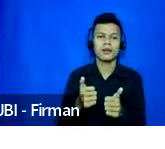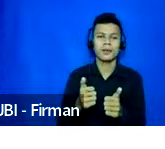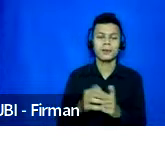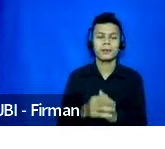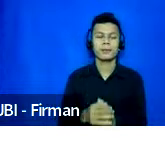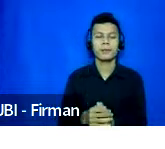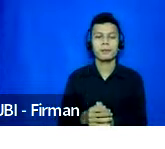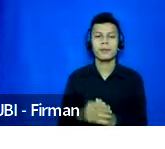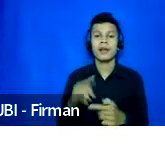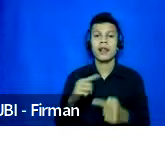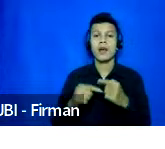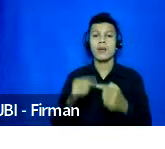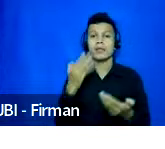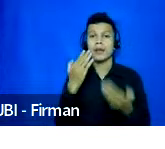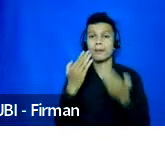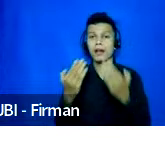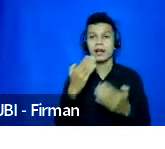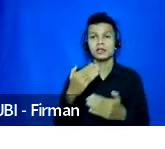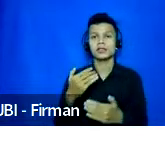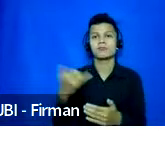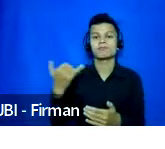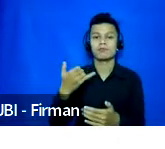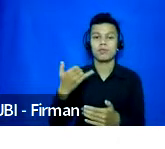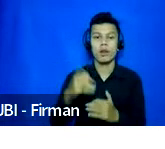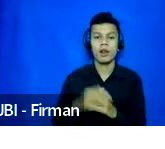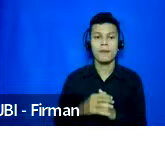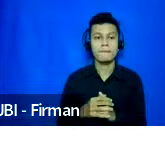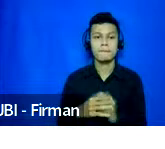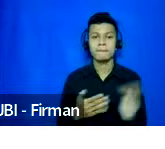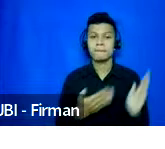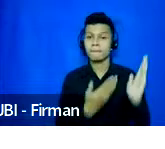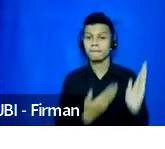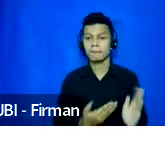the digital learning center.